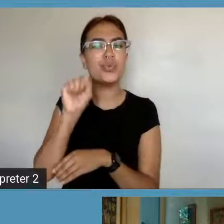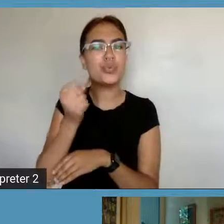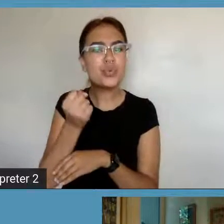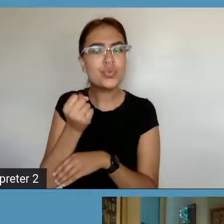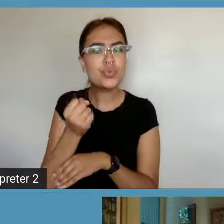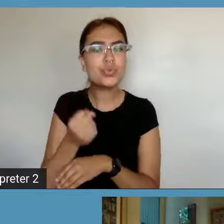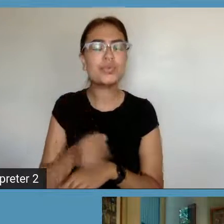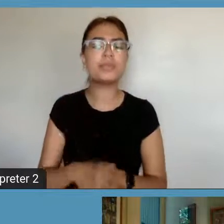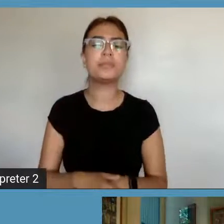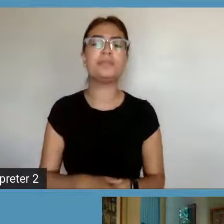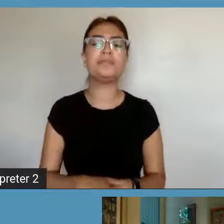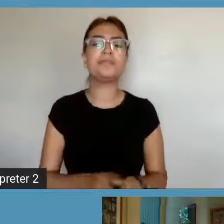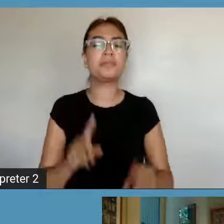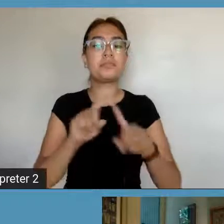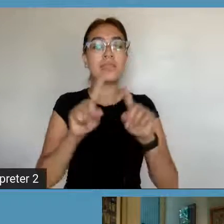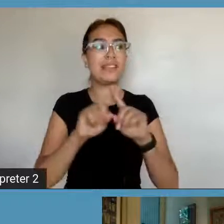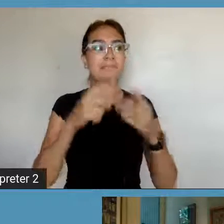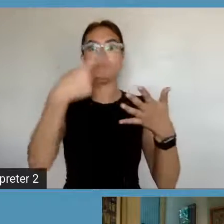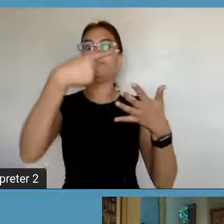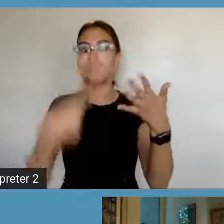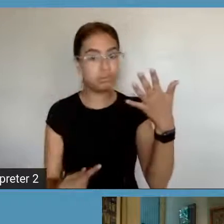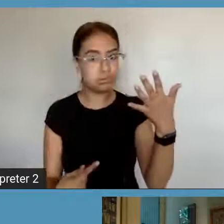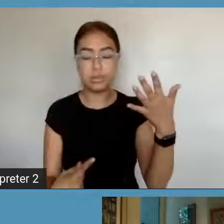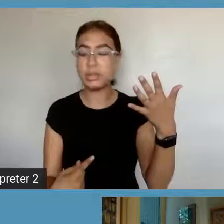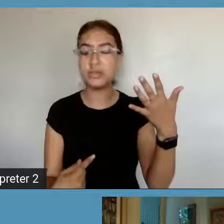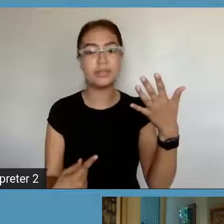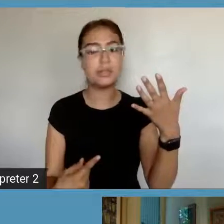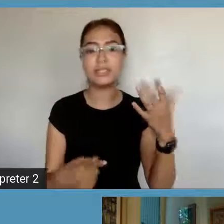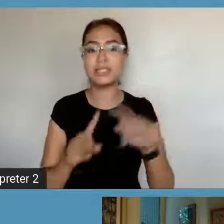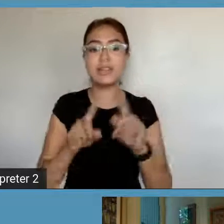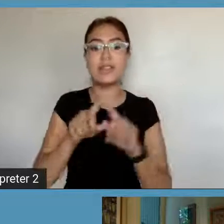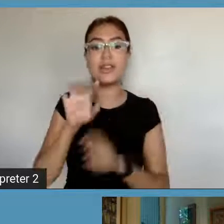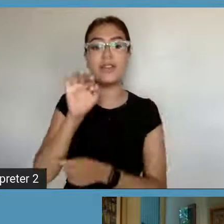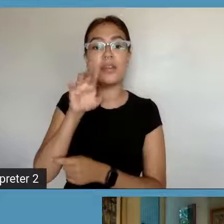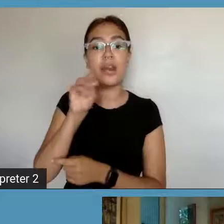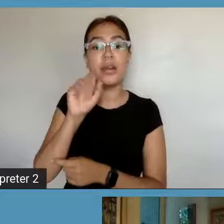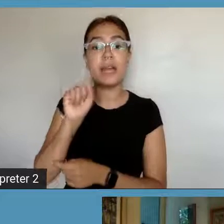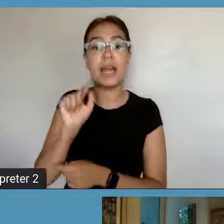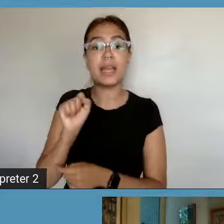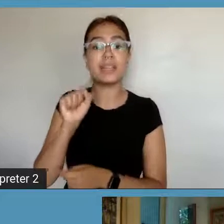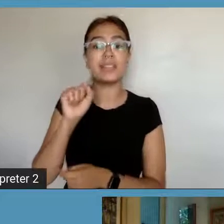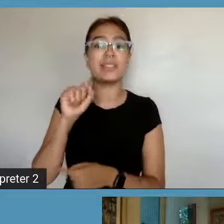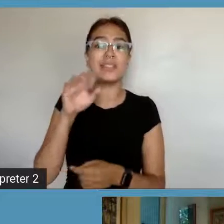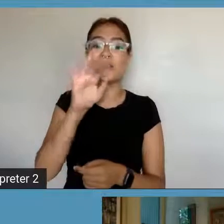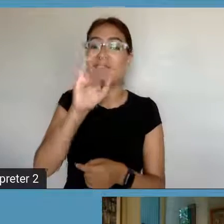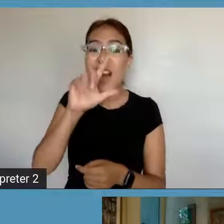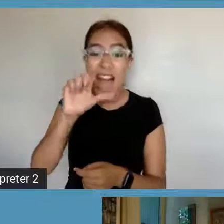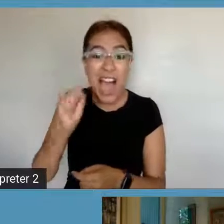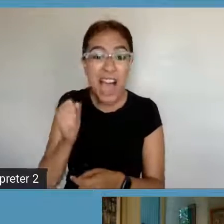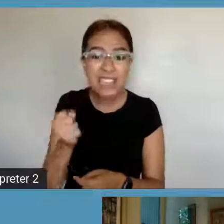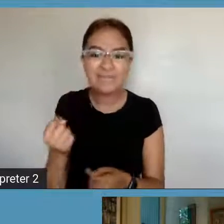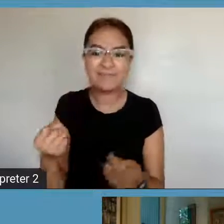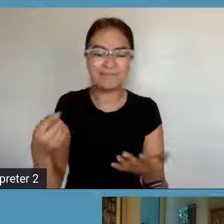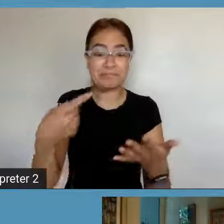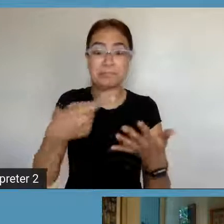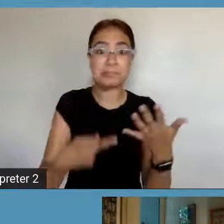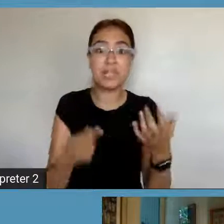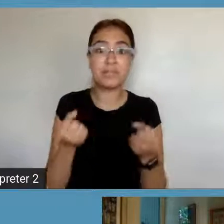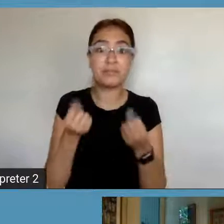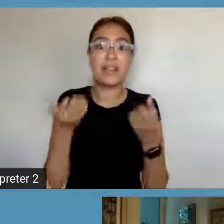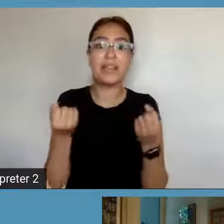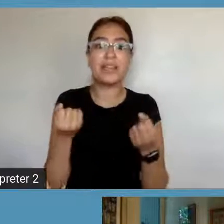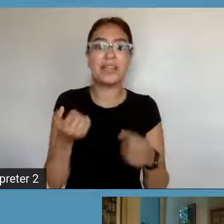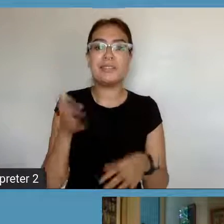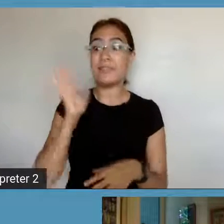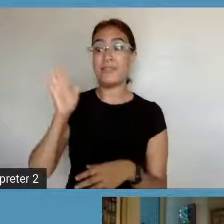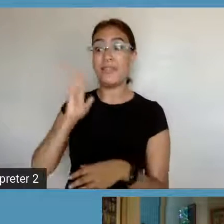just, you know, a plethora of formats and WAV files. And I mean, there was just a time when you couldn't drag and drop.